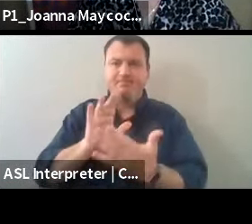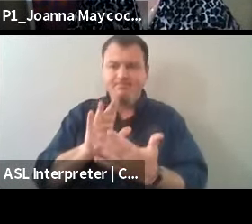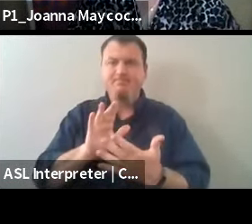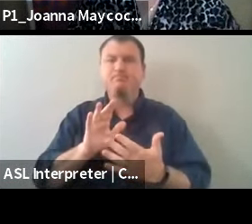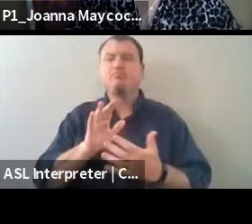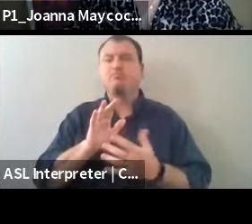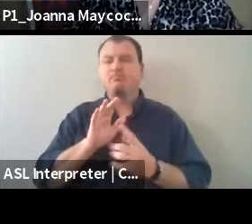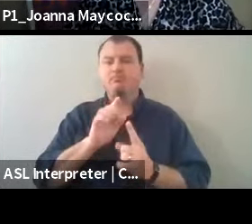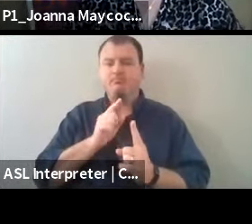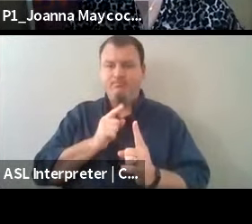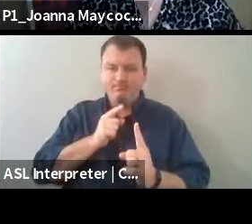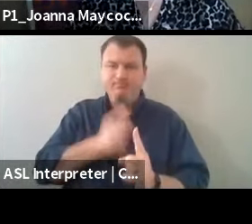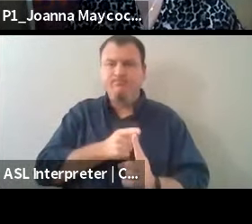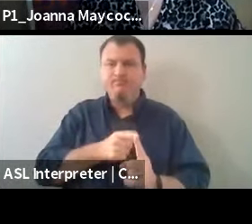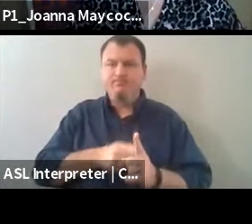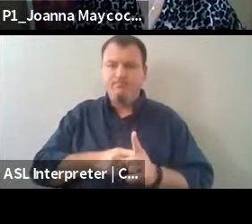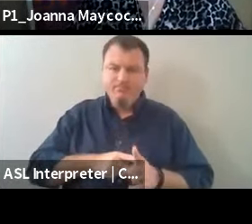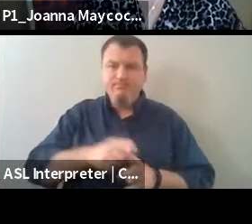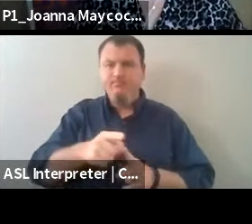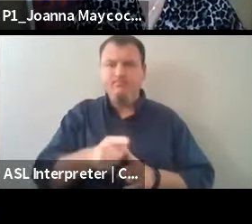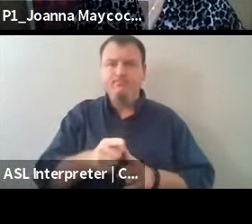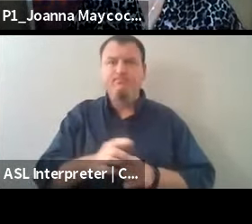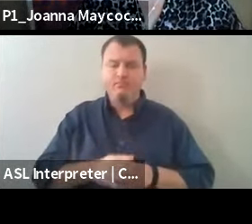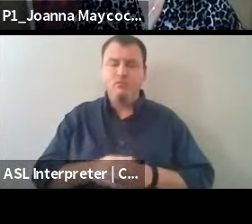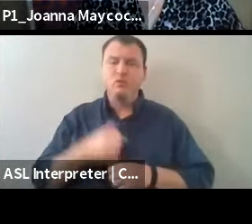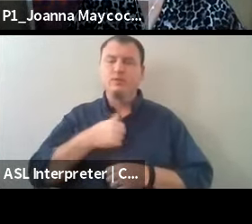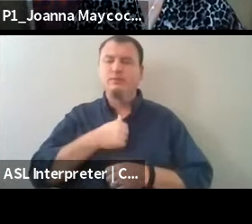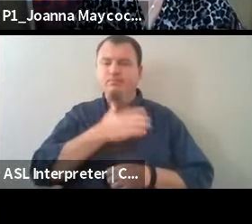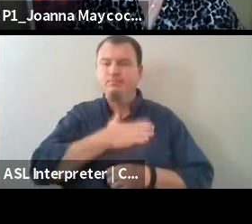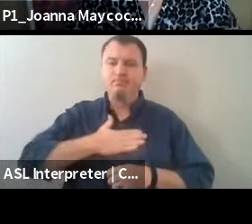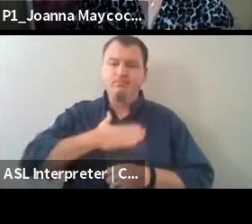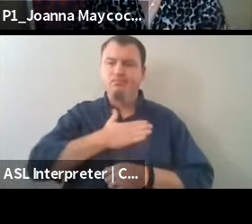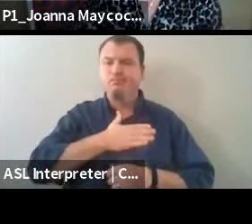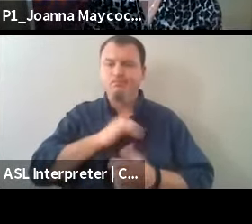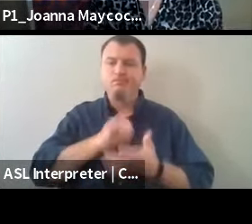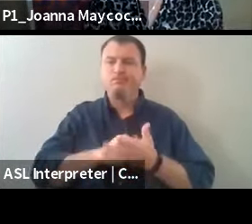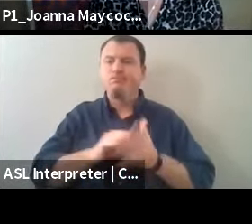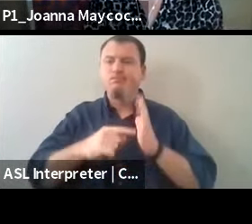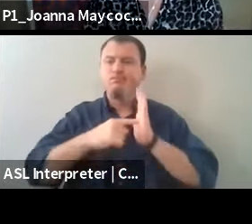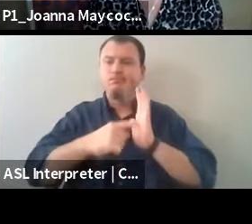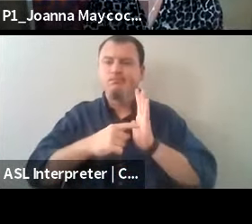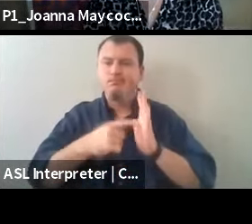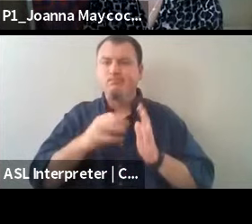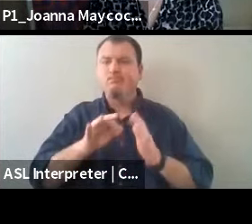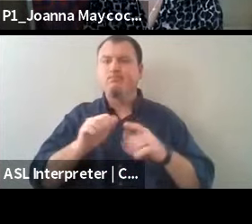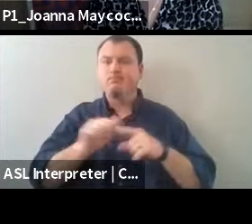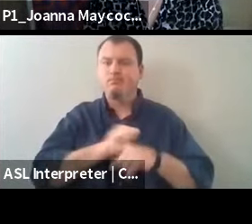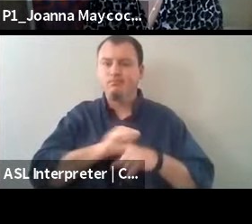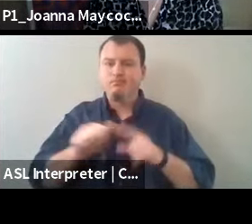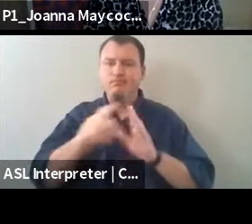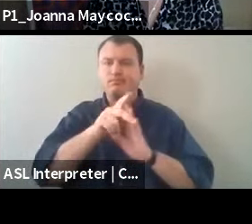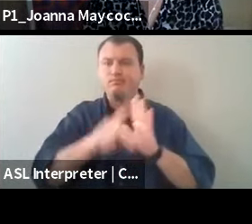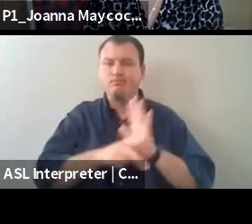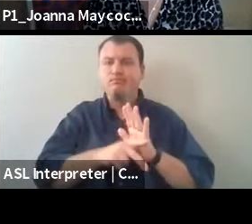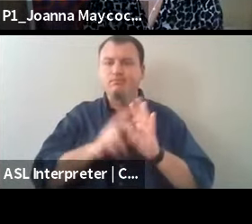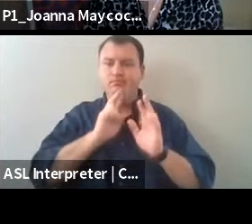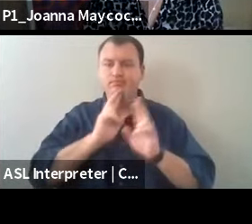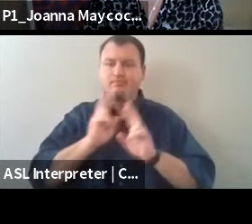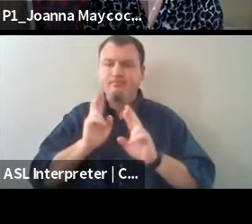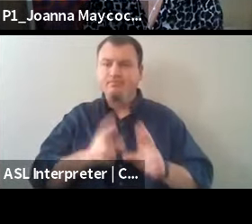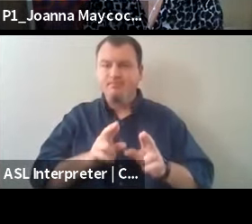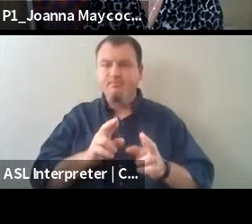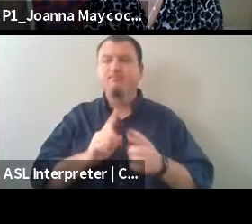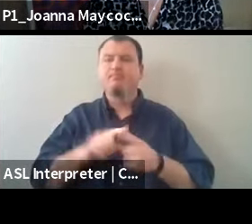and concrete ways. We so appreciate this guiding examples of practices and policy responses to